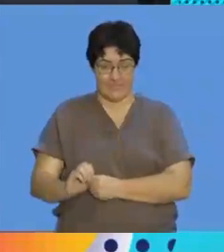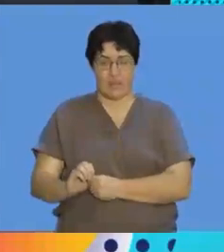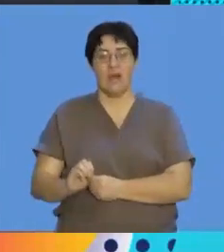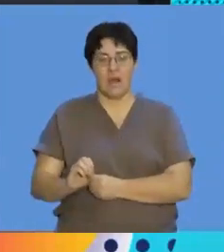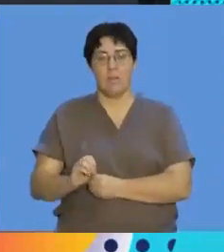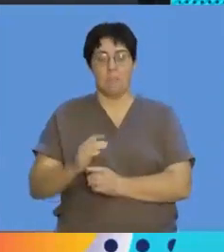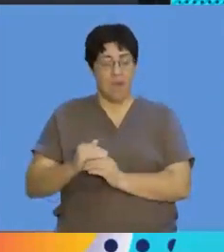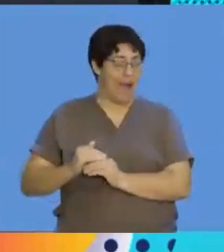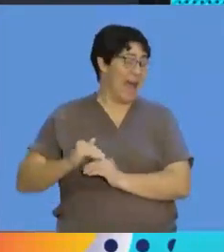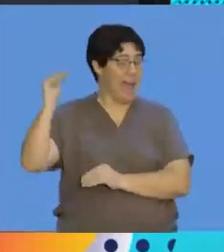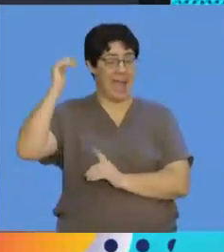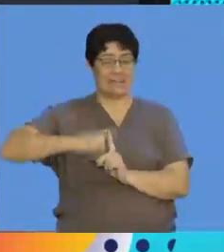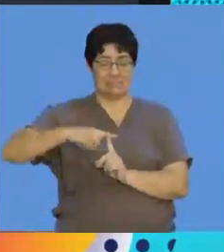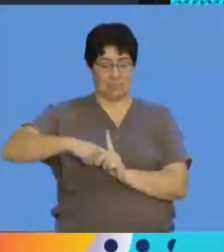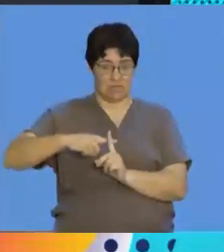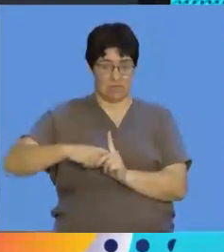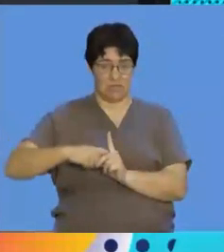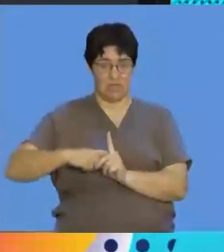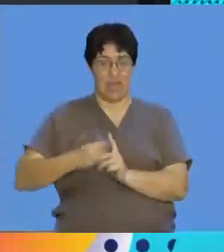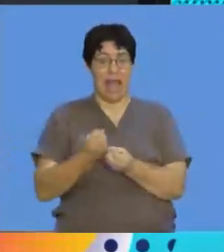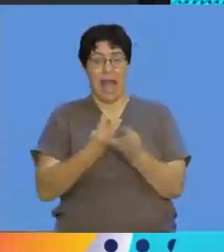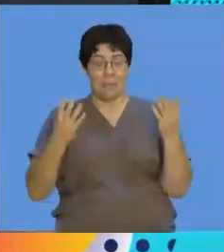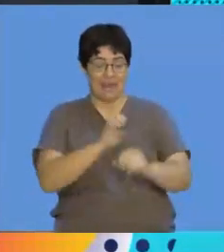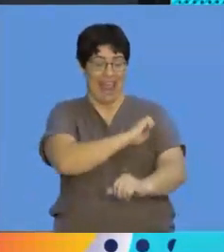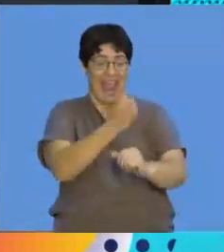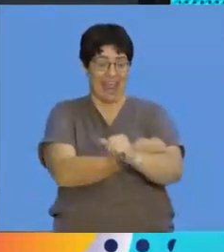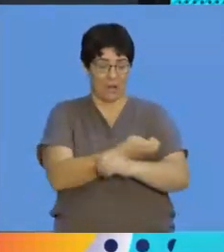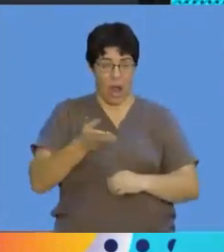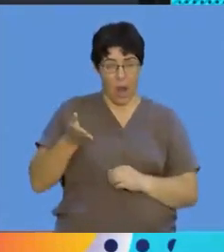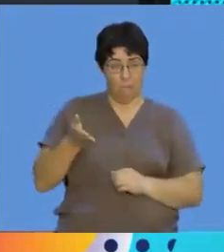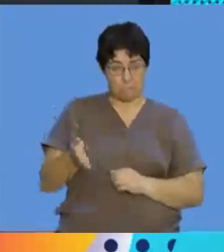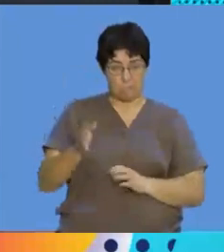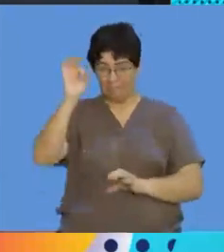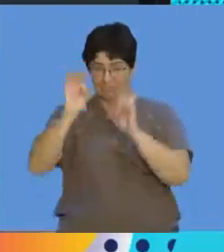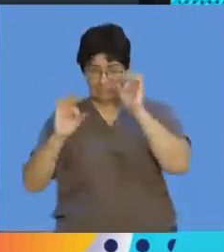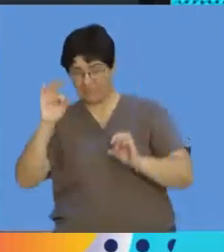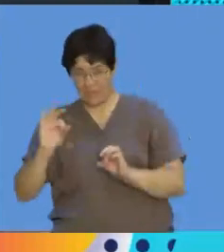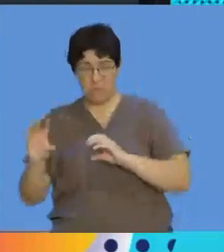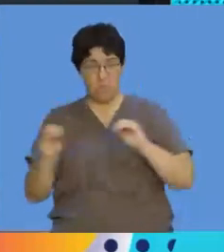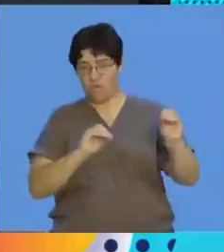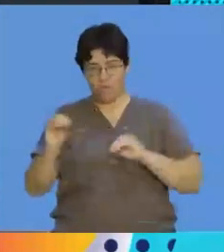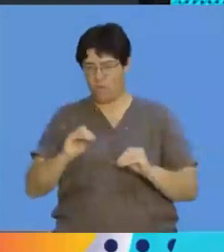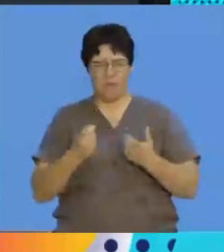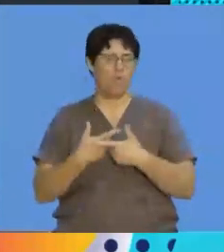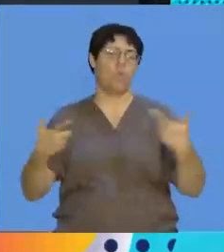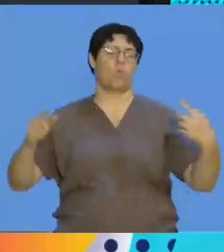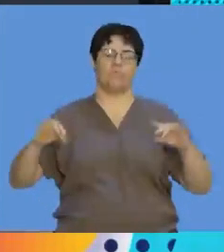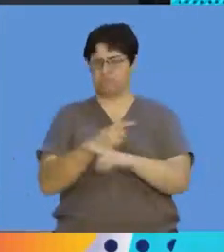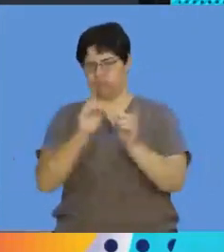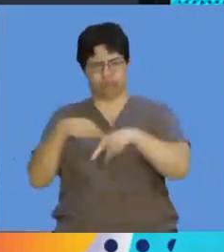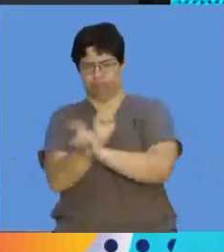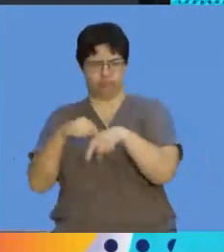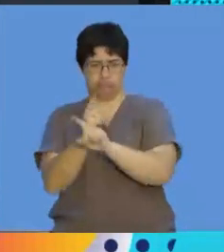temperature suggests that the amount of energy that these particles have for that random movement is actually greater. So at a